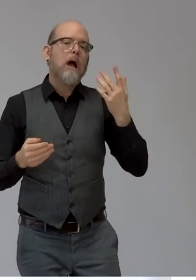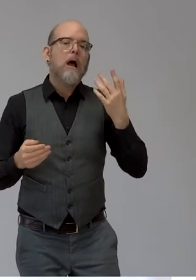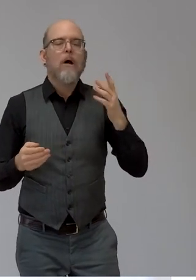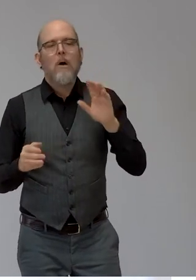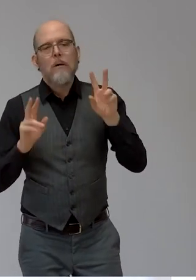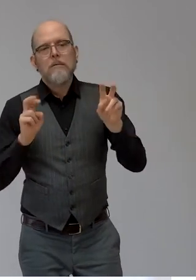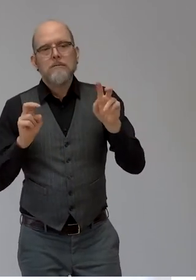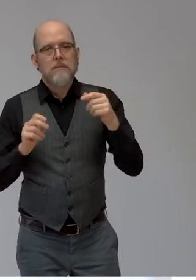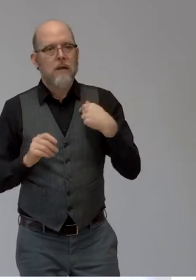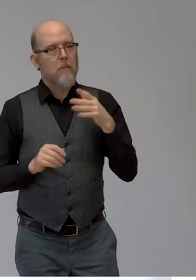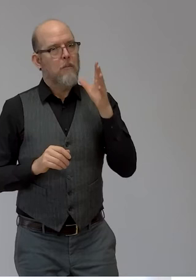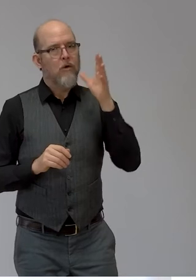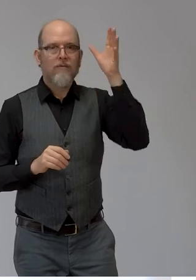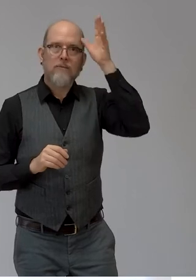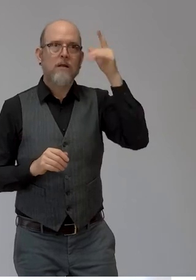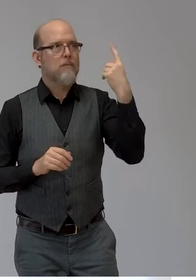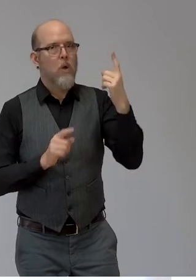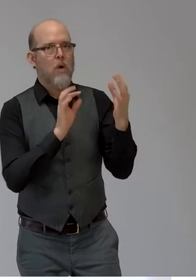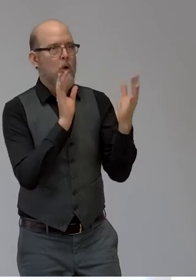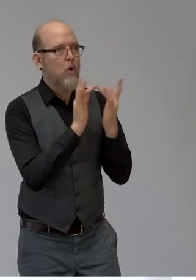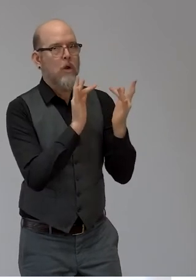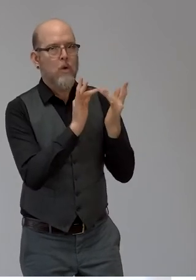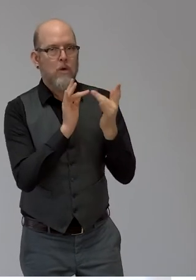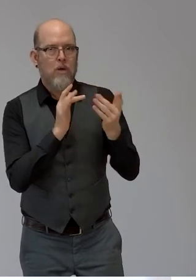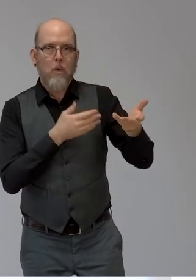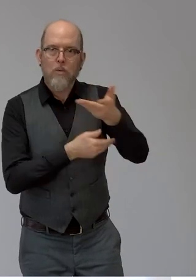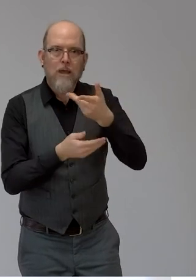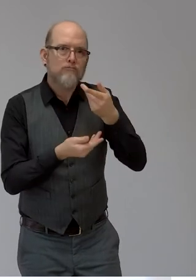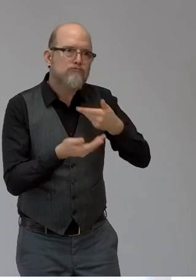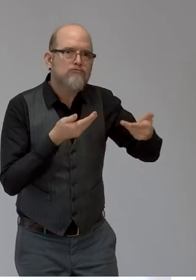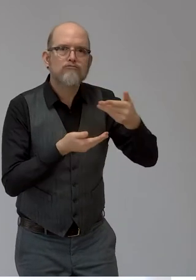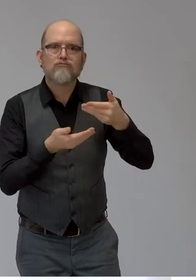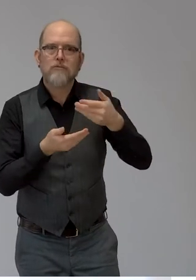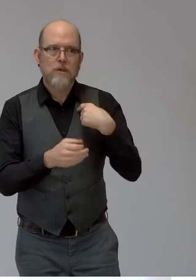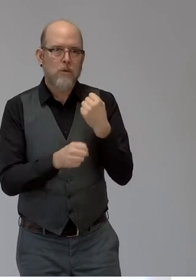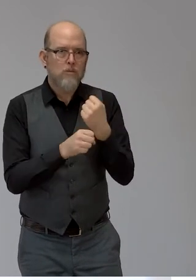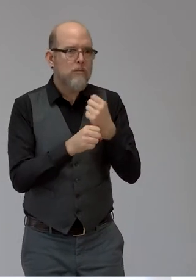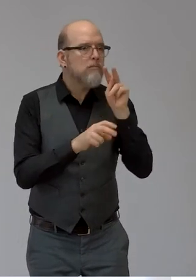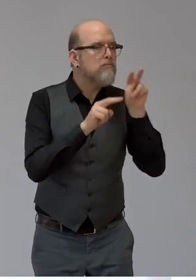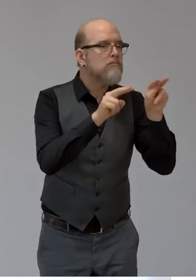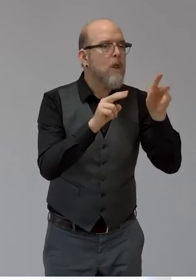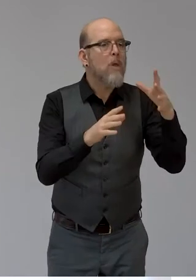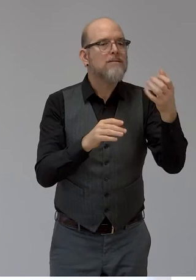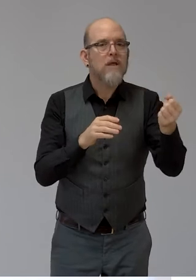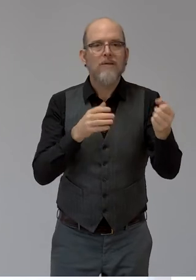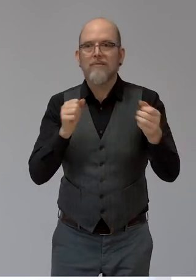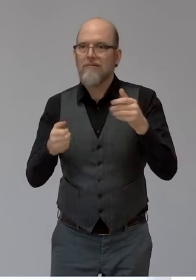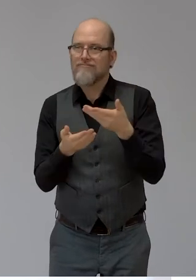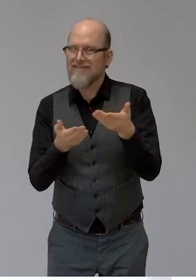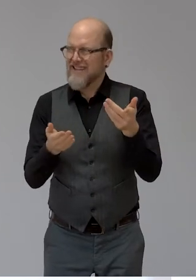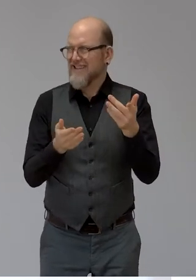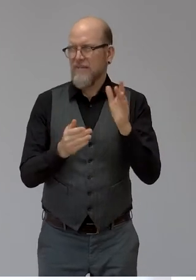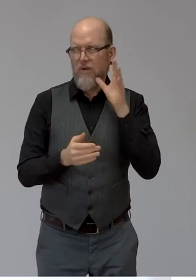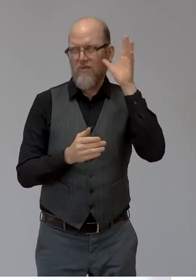supervising. In terms of financial, again, it was the fact that as business was hit and our